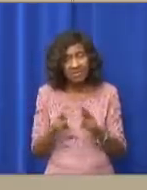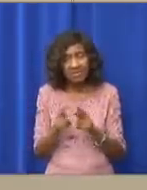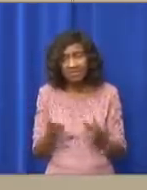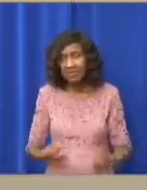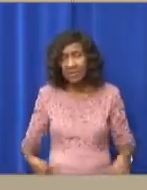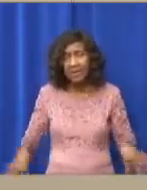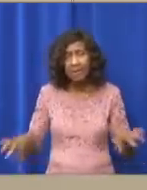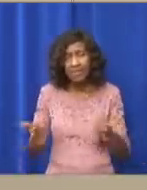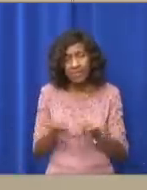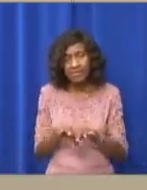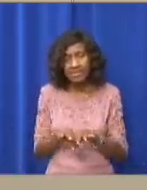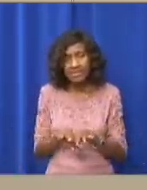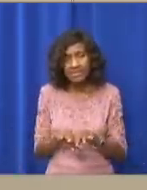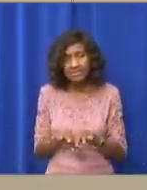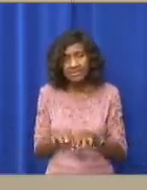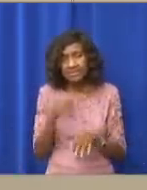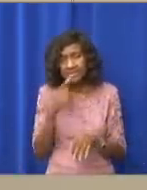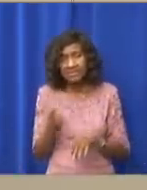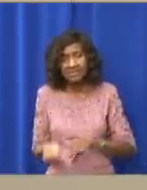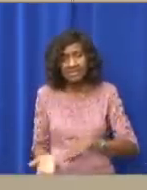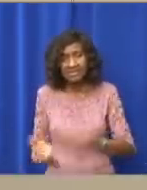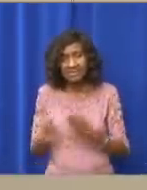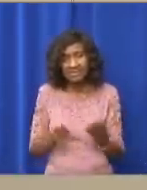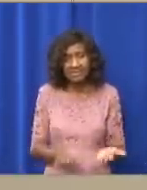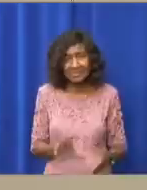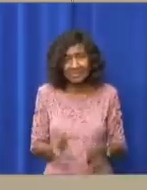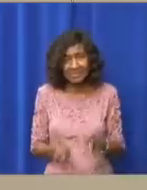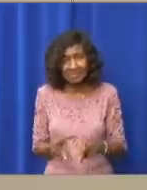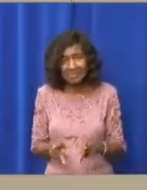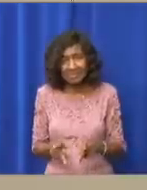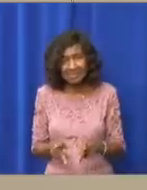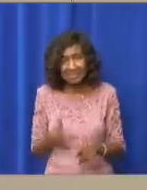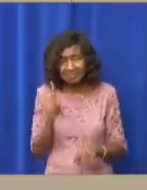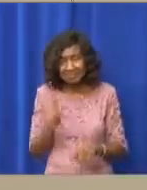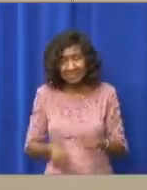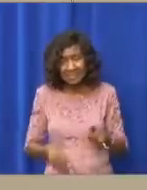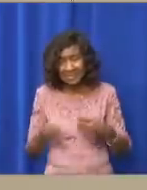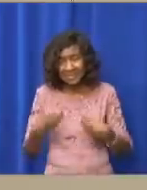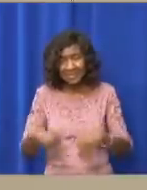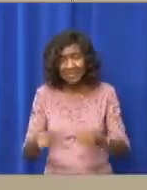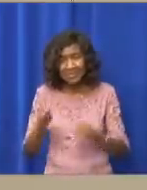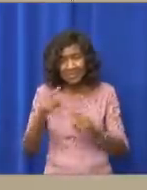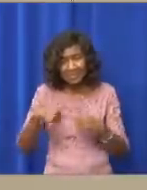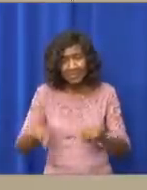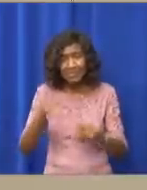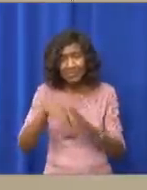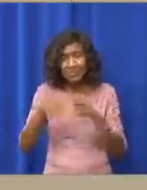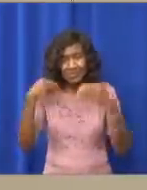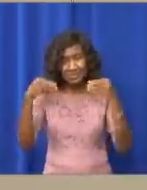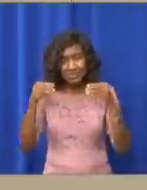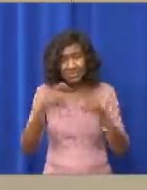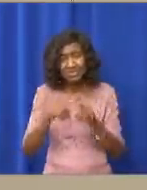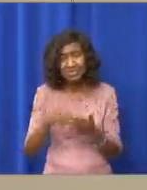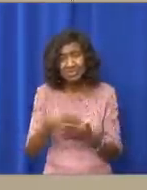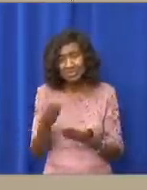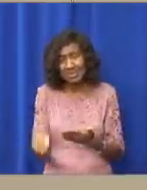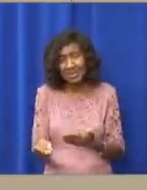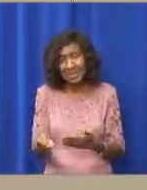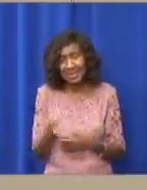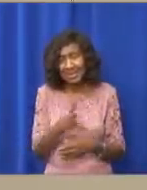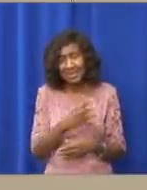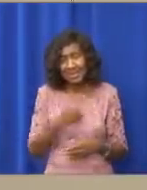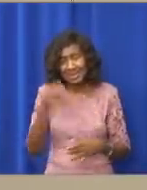said before, dead people don't make good customers or clients, and sick people don't make